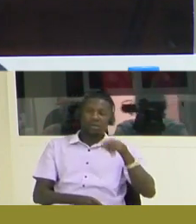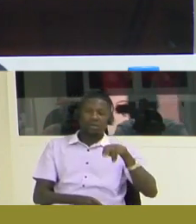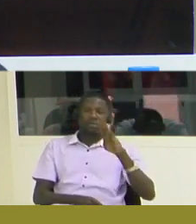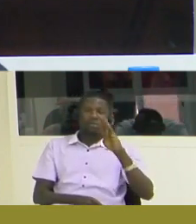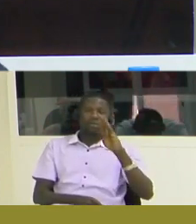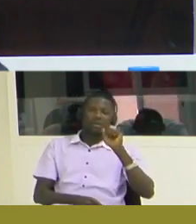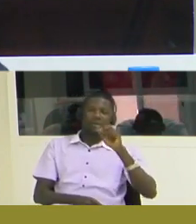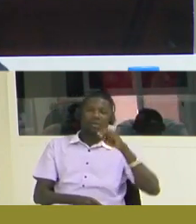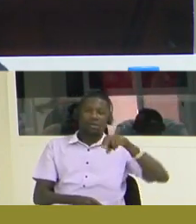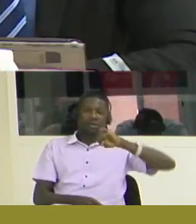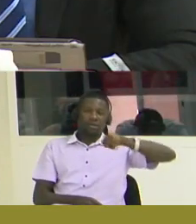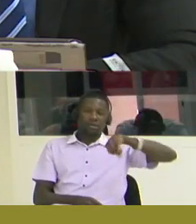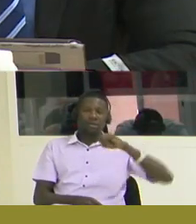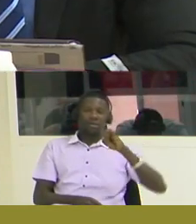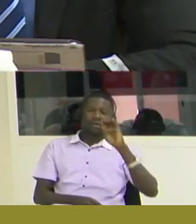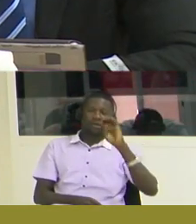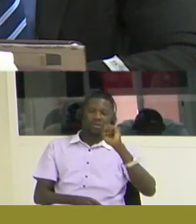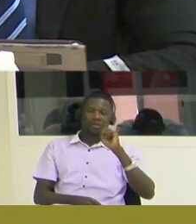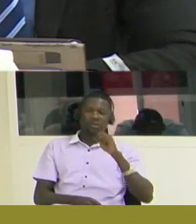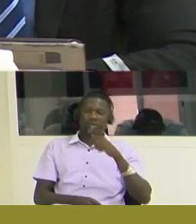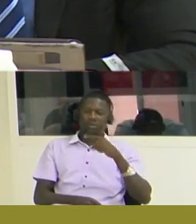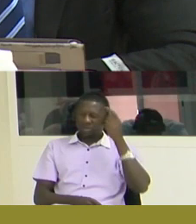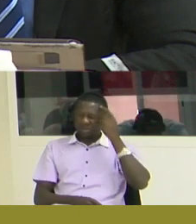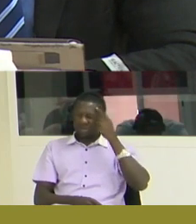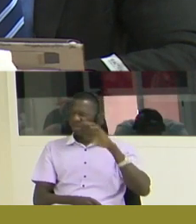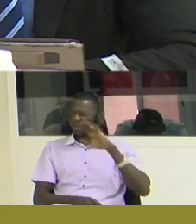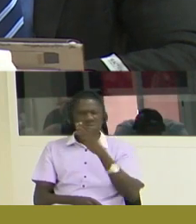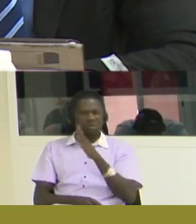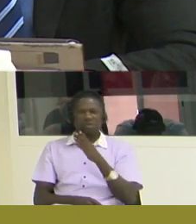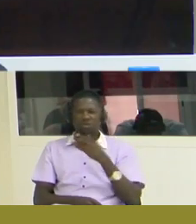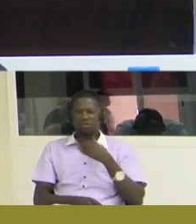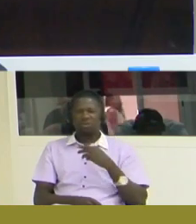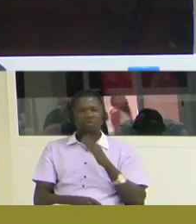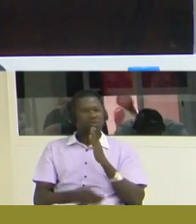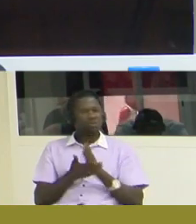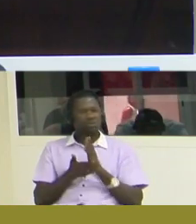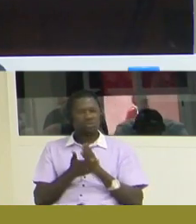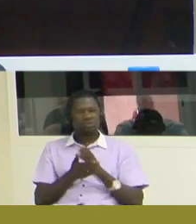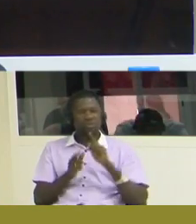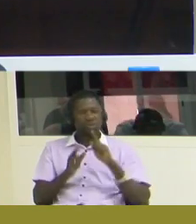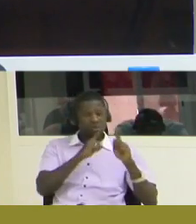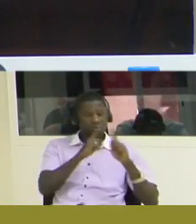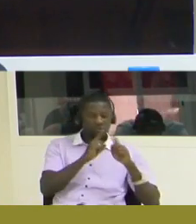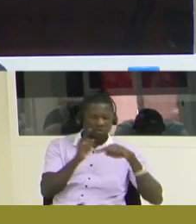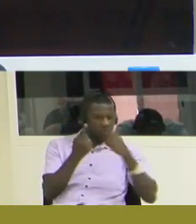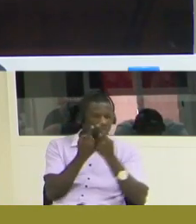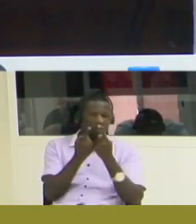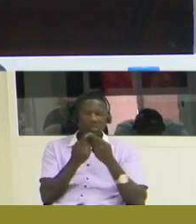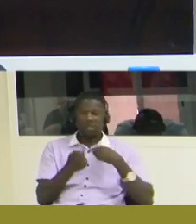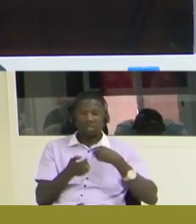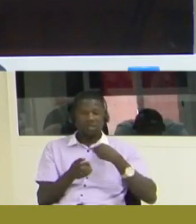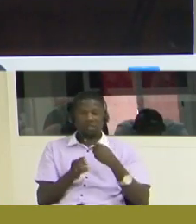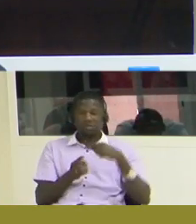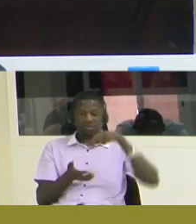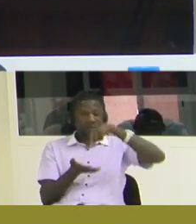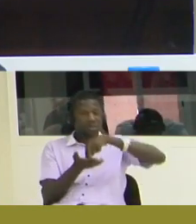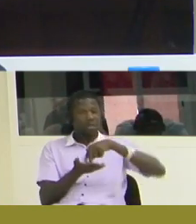think anyone would have dared to discuss something so sensitive in his presence